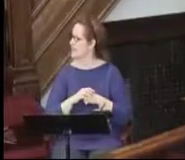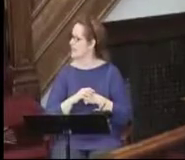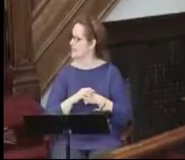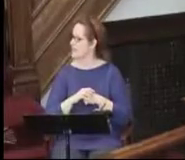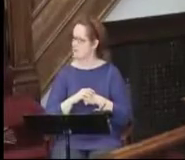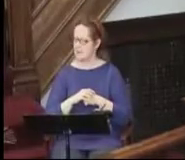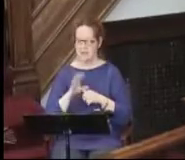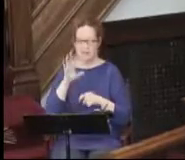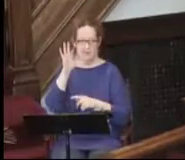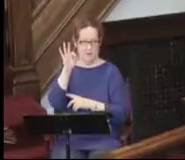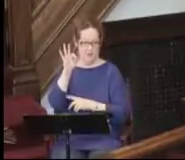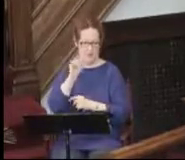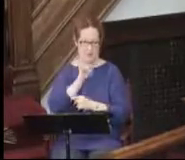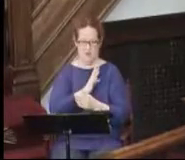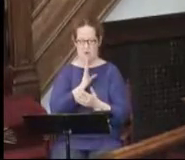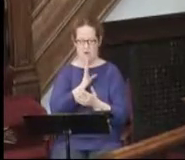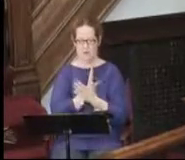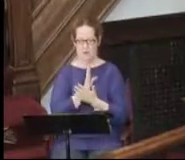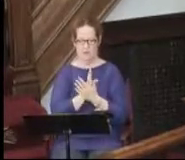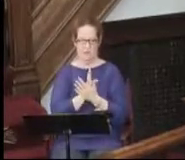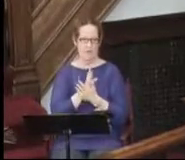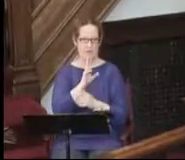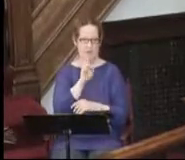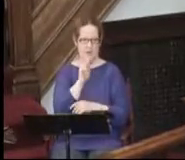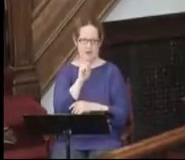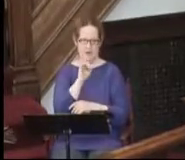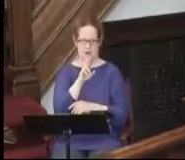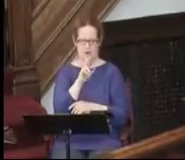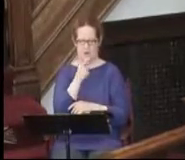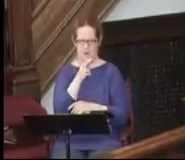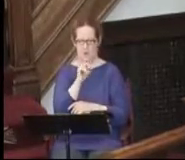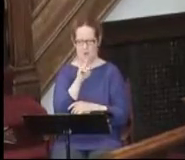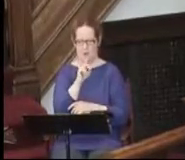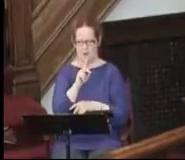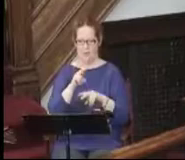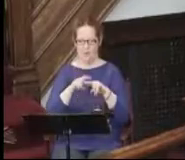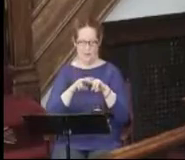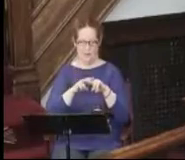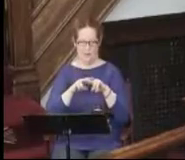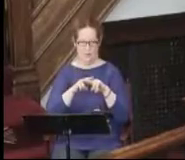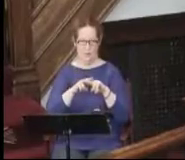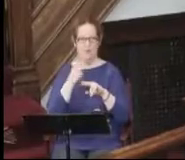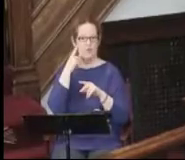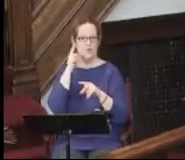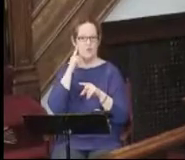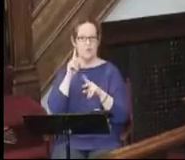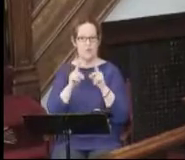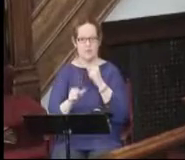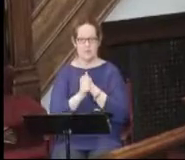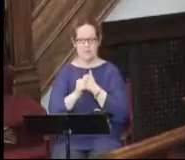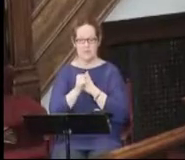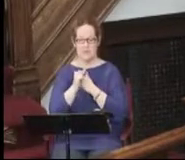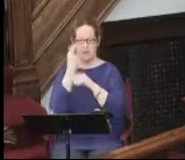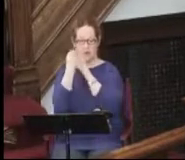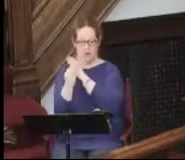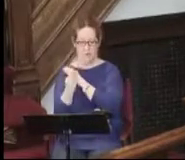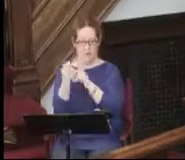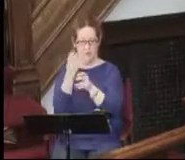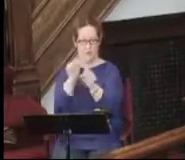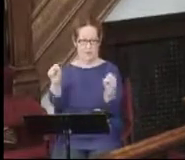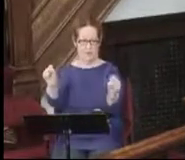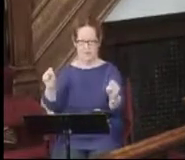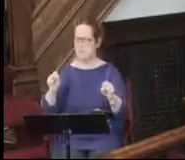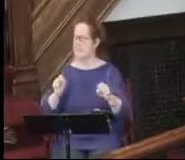In my sermon, I addressed the Underground Railroad, that its purpose was to get people out of danger into a safe